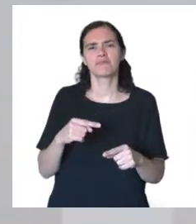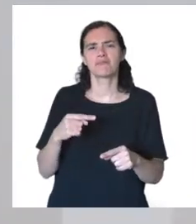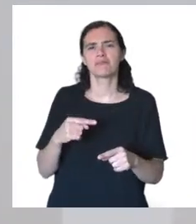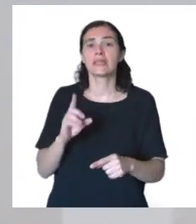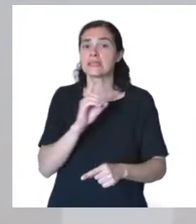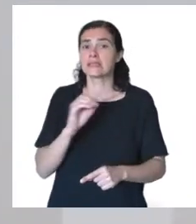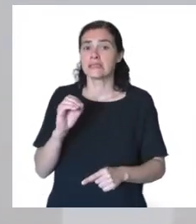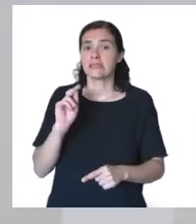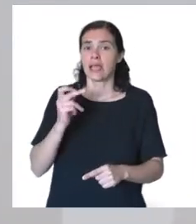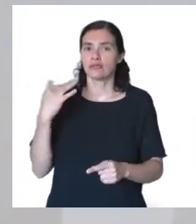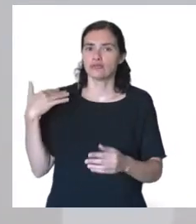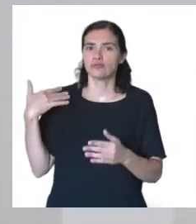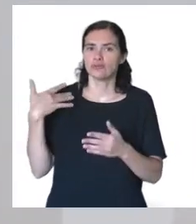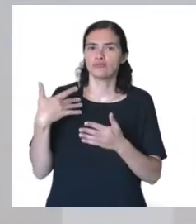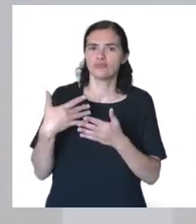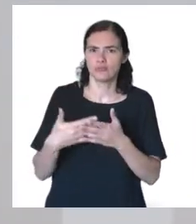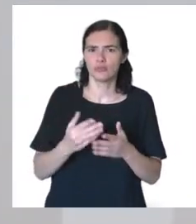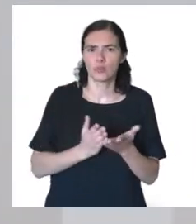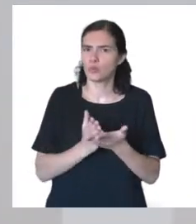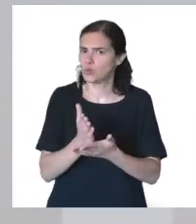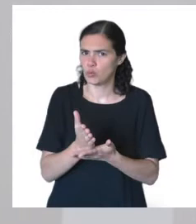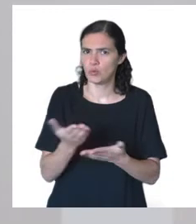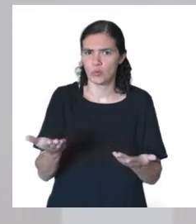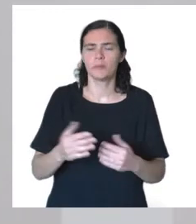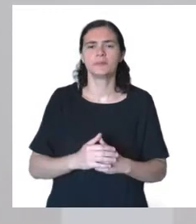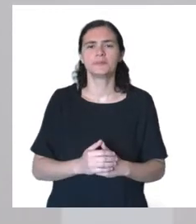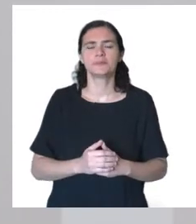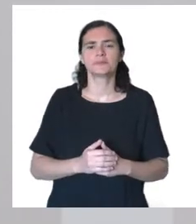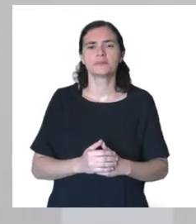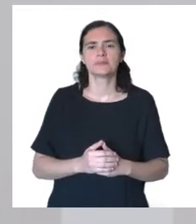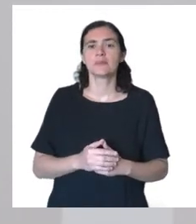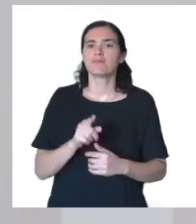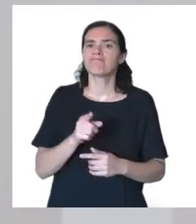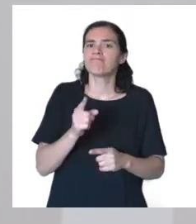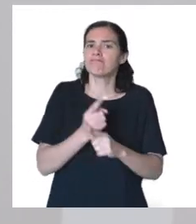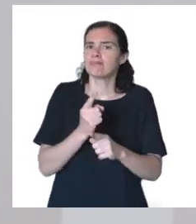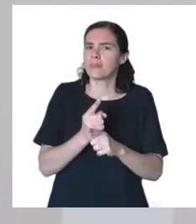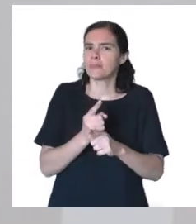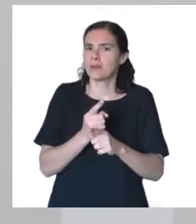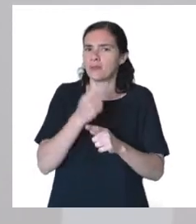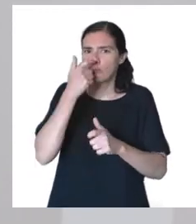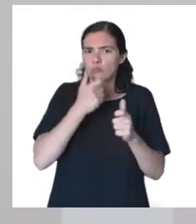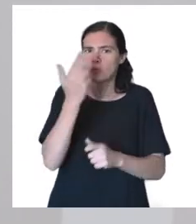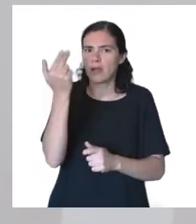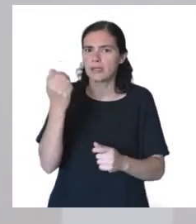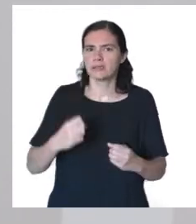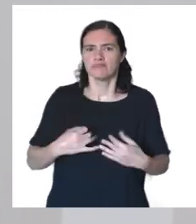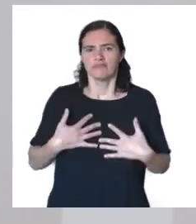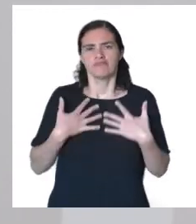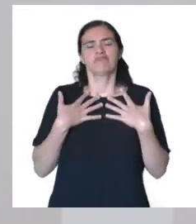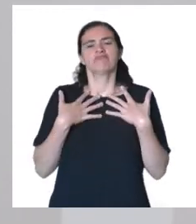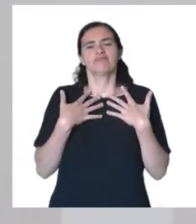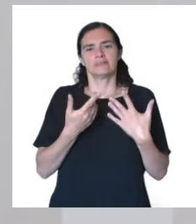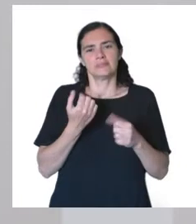throughout the last 60 years now and continue to inspire